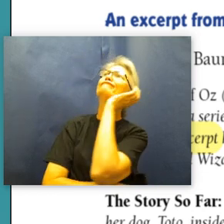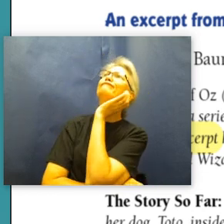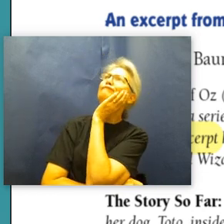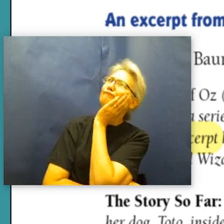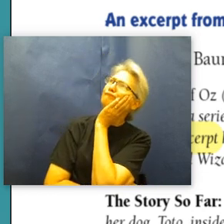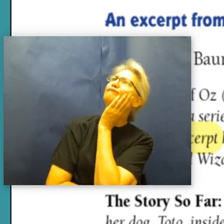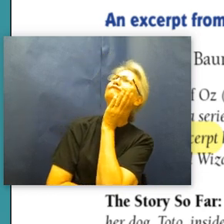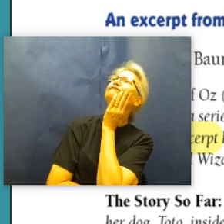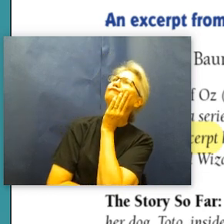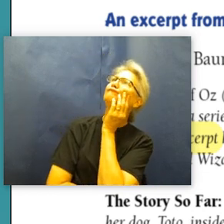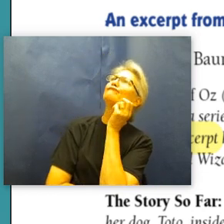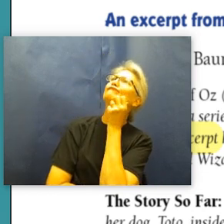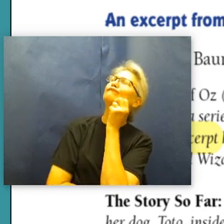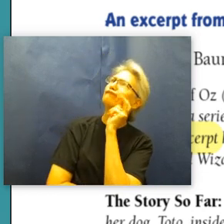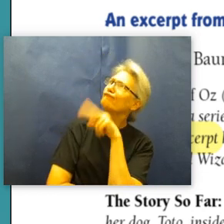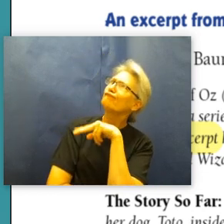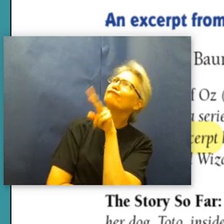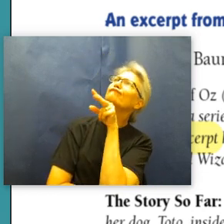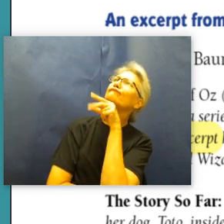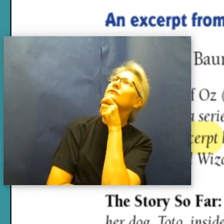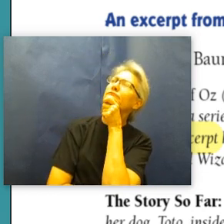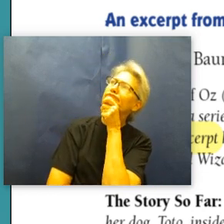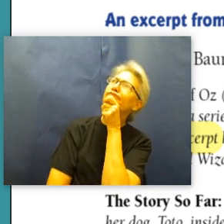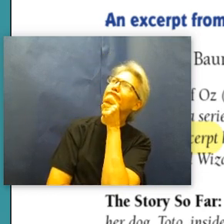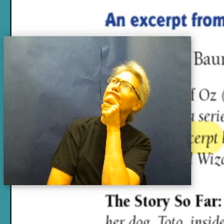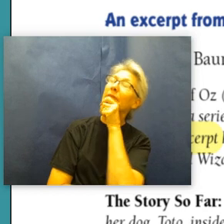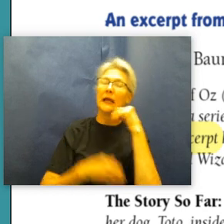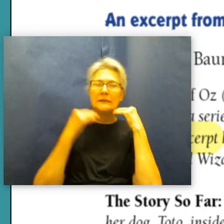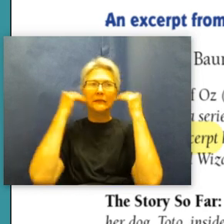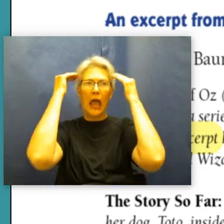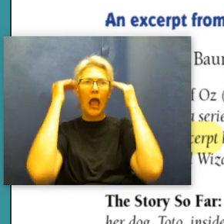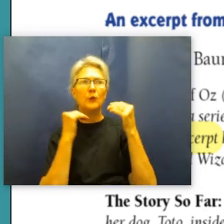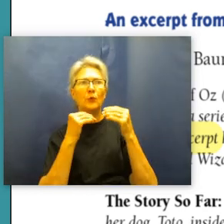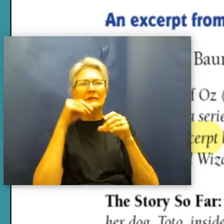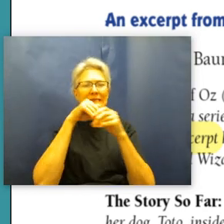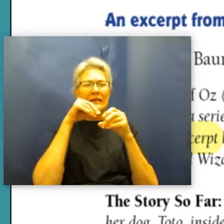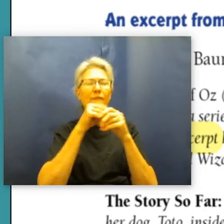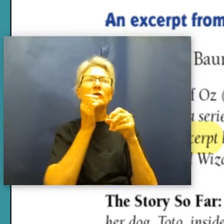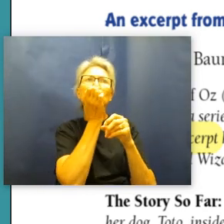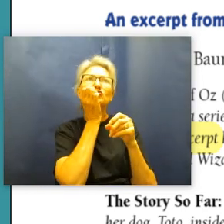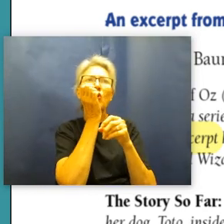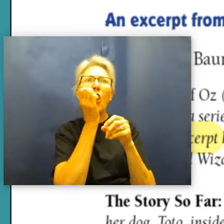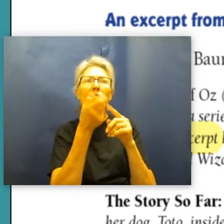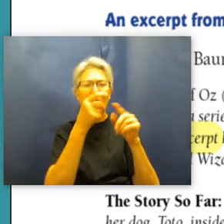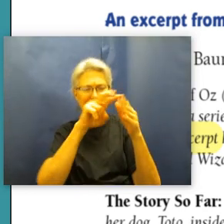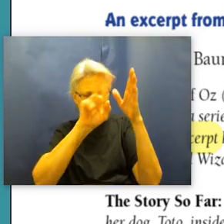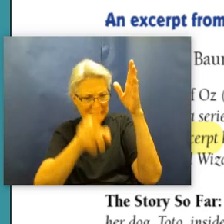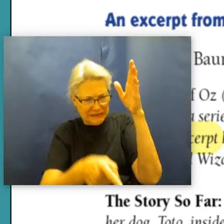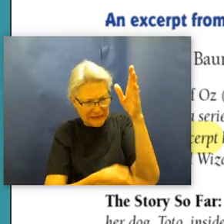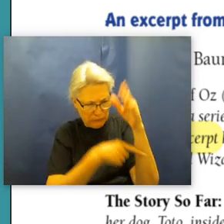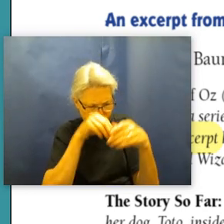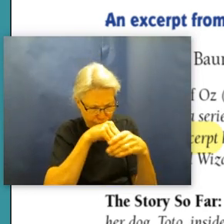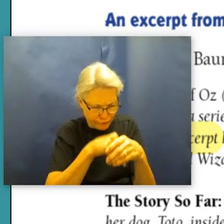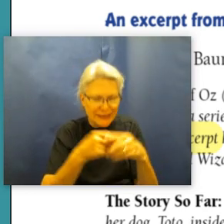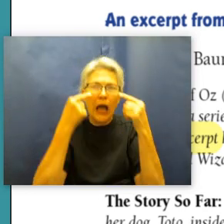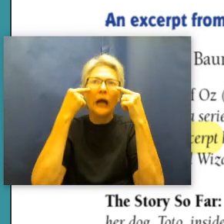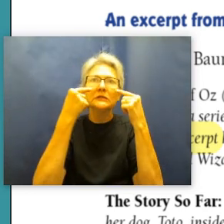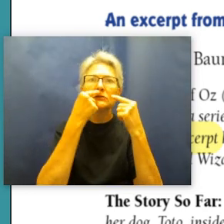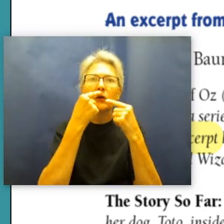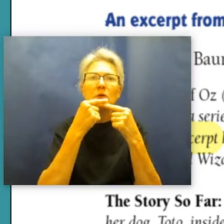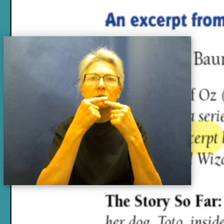gazed thoughtfully at the scarecrow. Its head was a small sack stuffed with straw, with eyes, nose, and